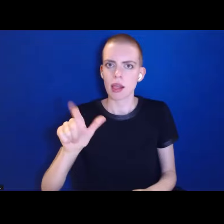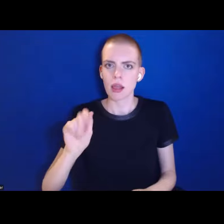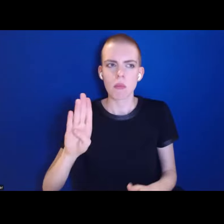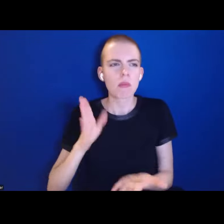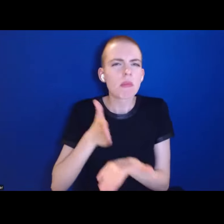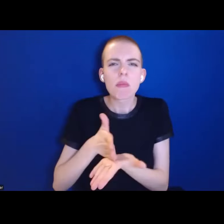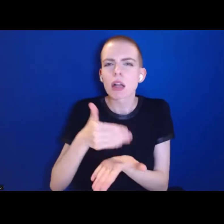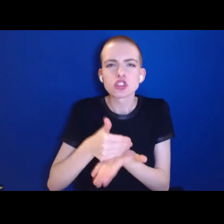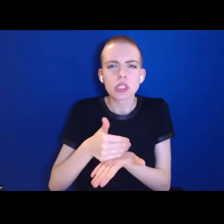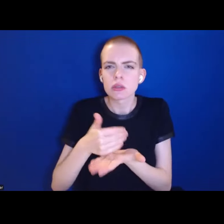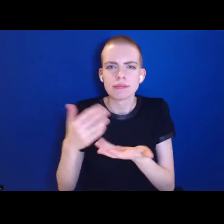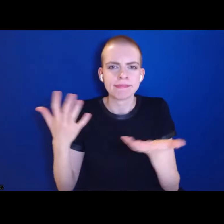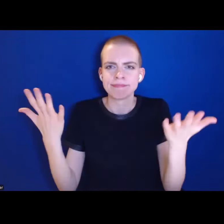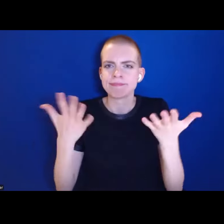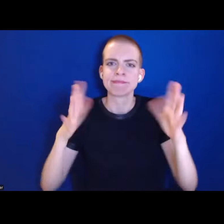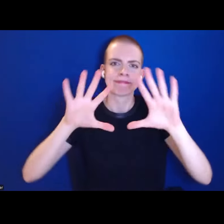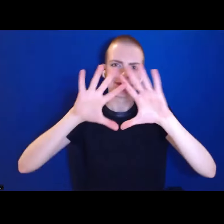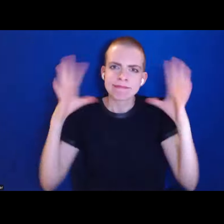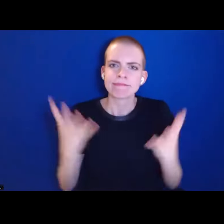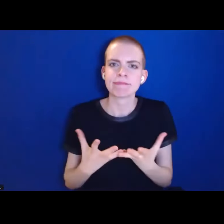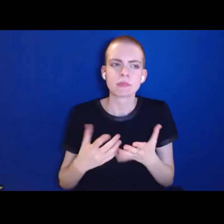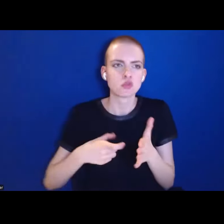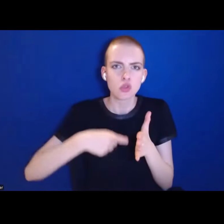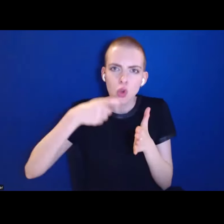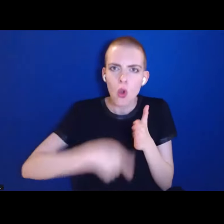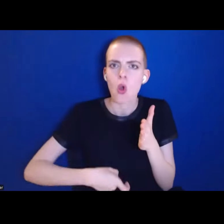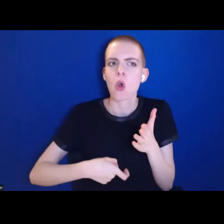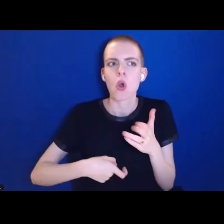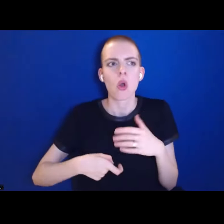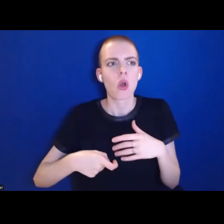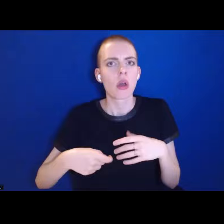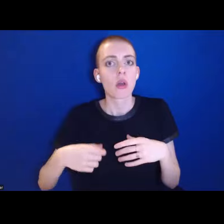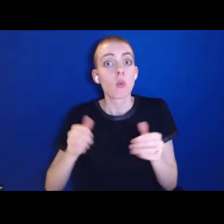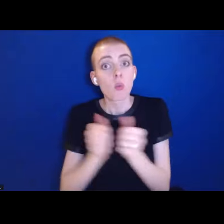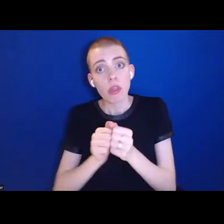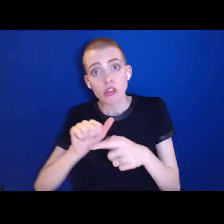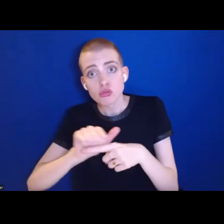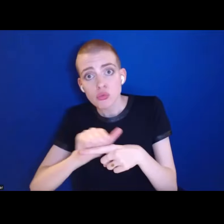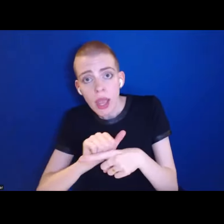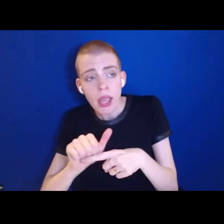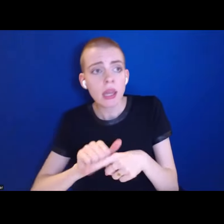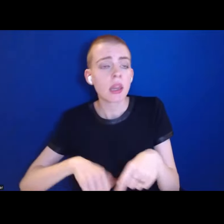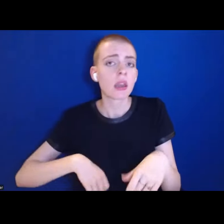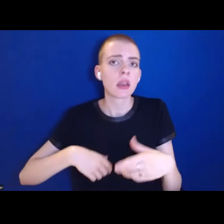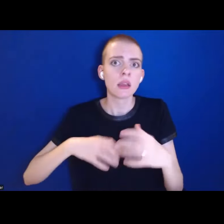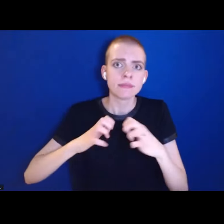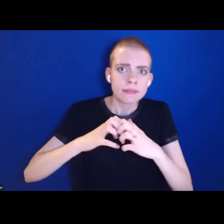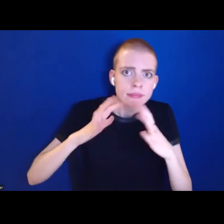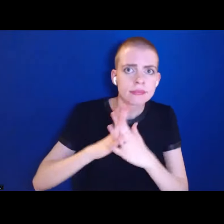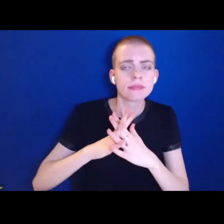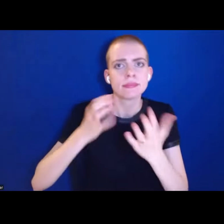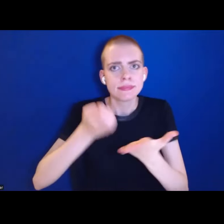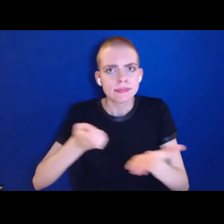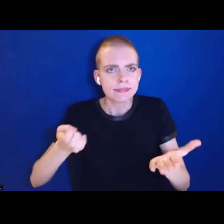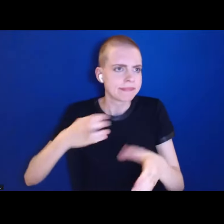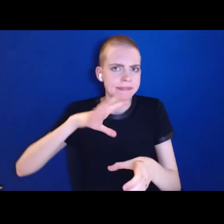in terms of overall cost and a budget and training? How did that come about? So how did you kind of set up this whole thing? I know